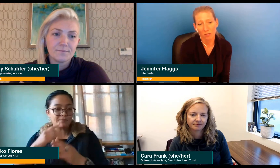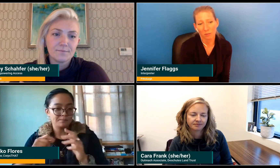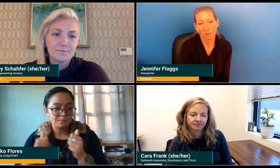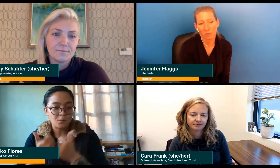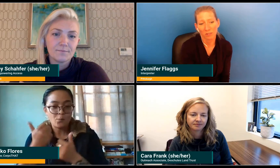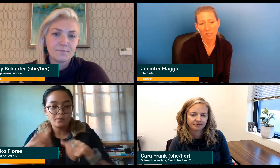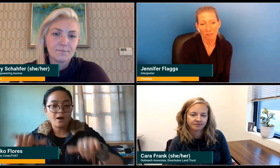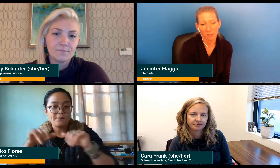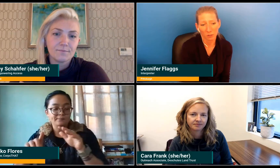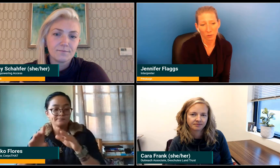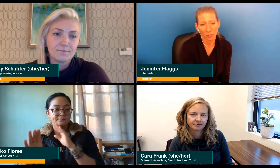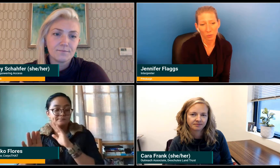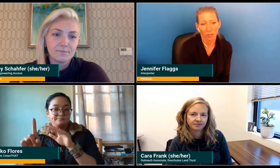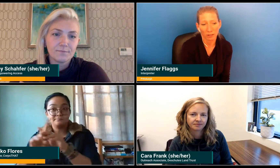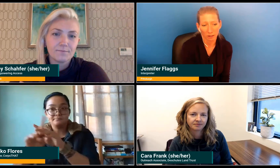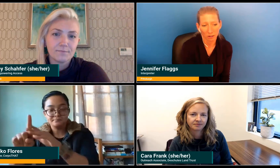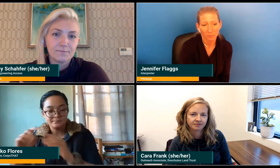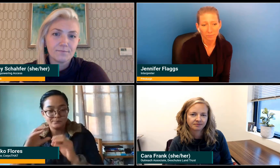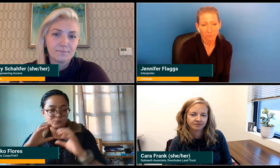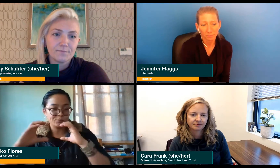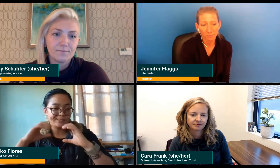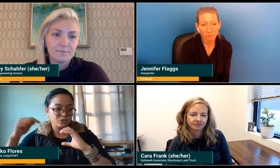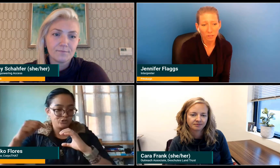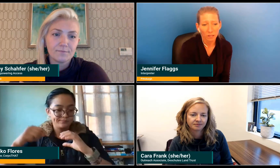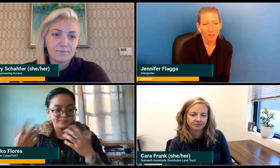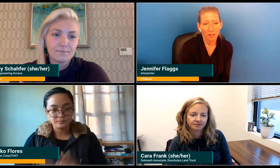those responsibilities for the deaf individual that's working.